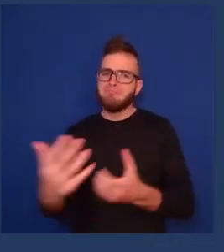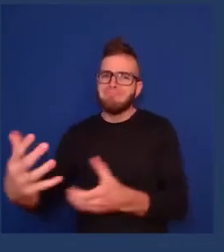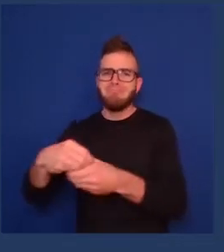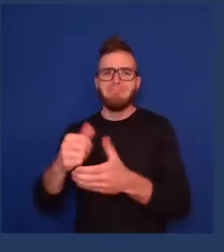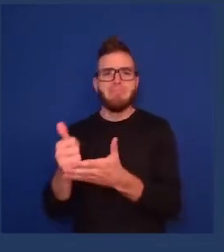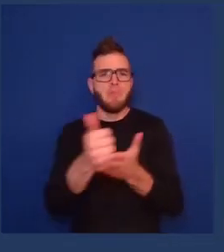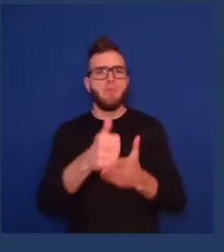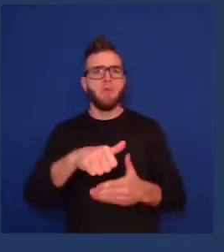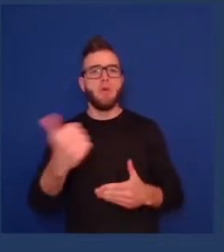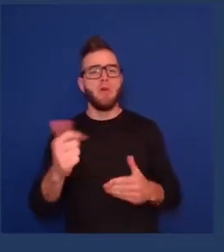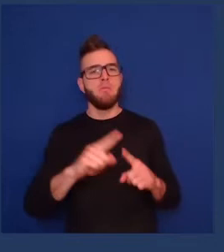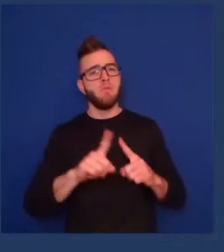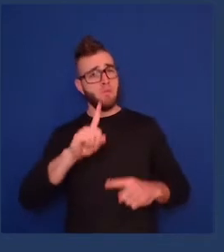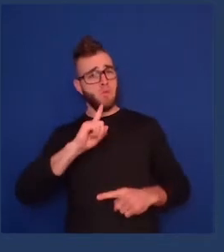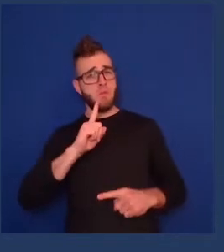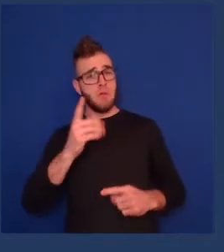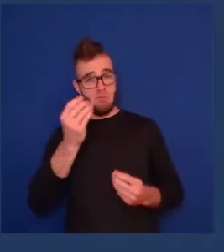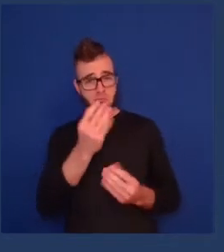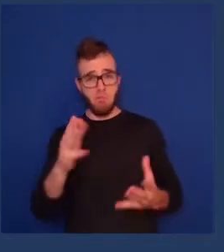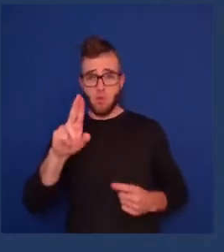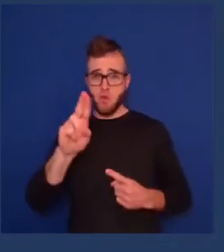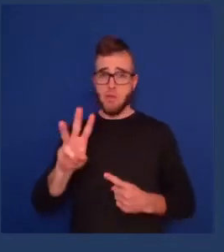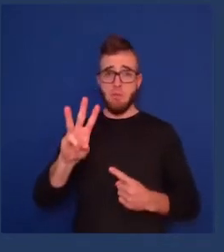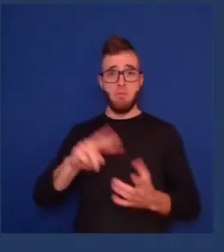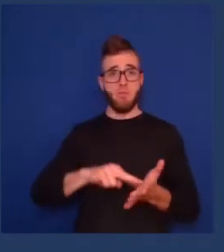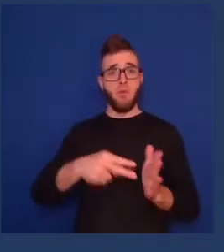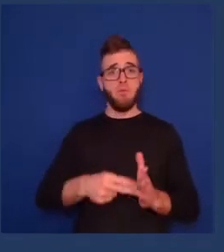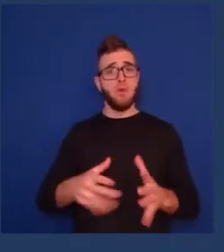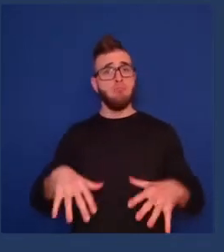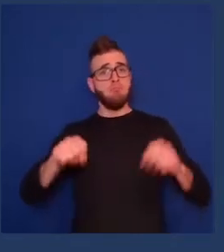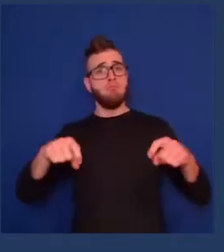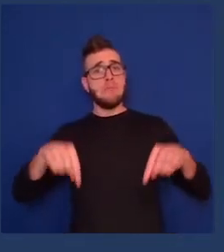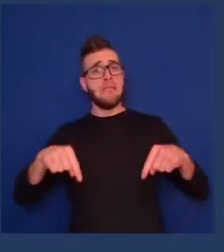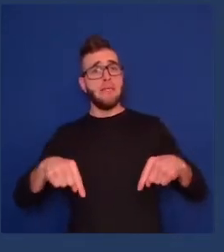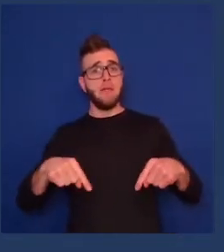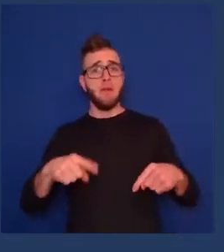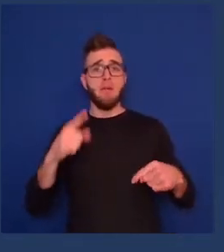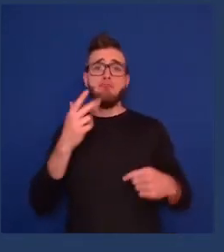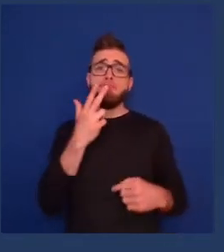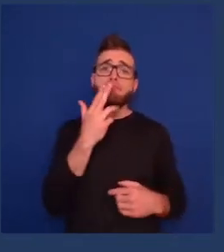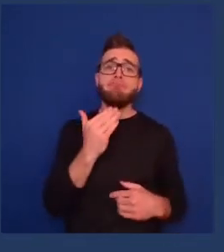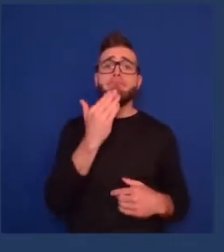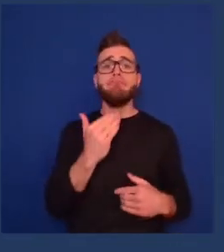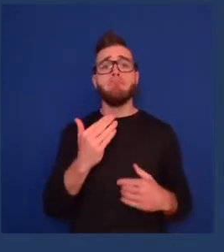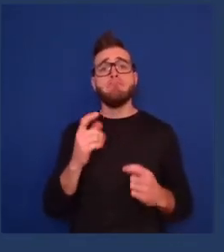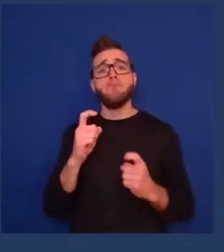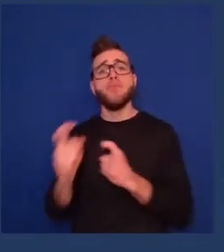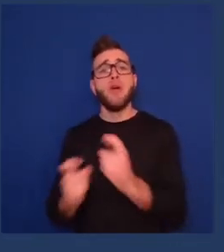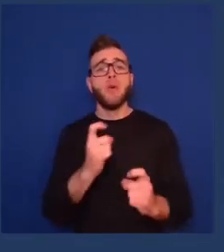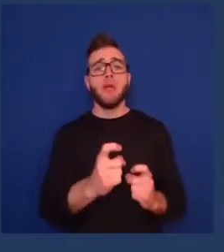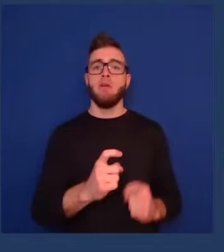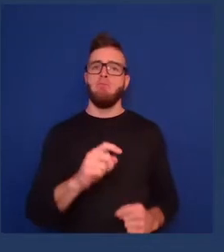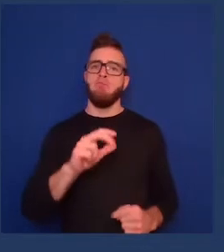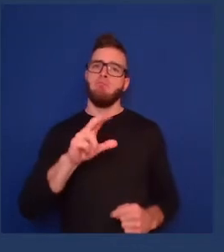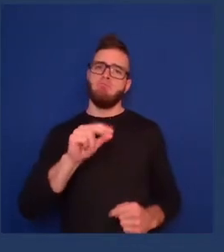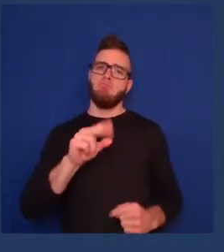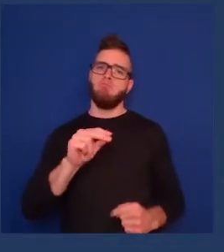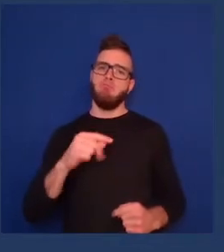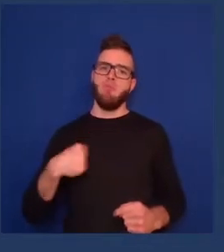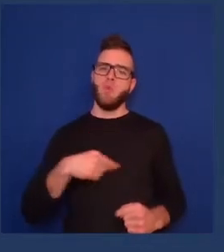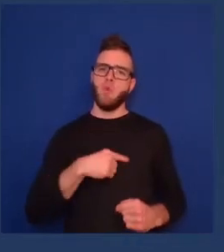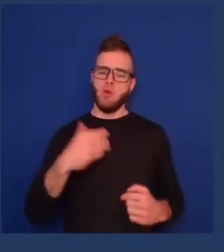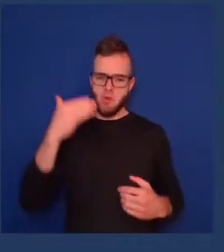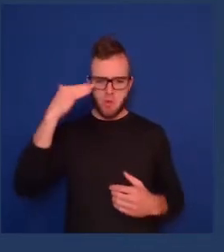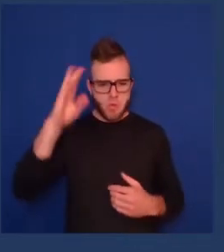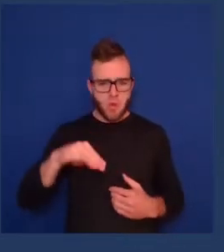want to underscore that we're doing this at the University of Washington not as some kind of charity. It